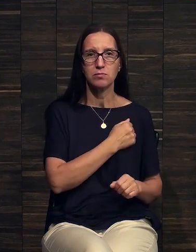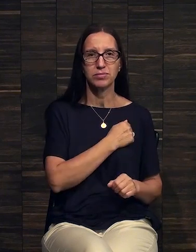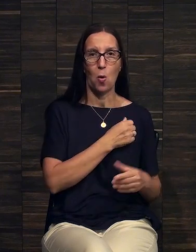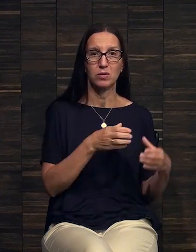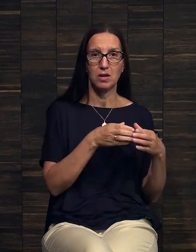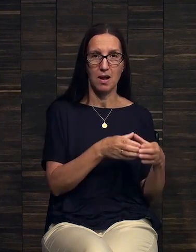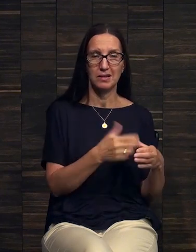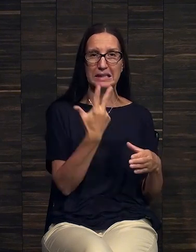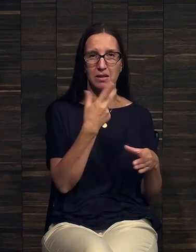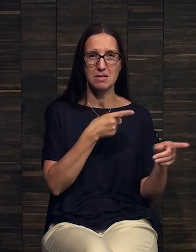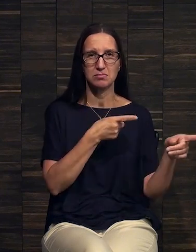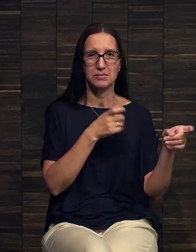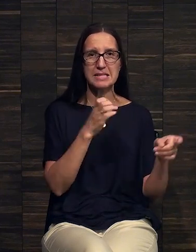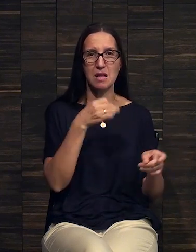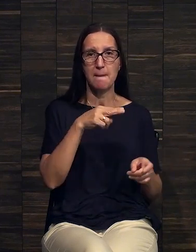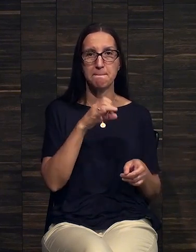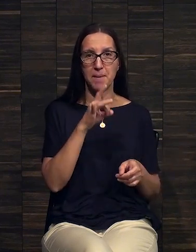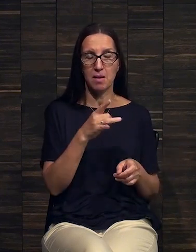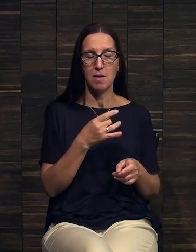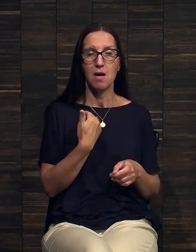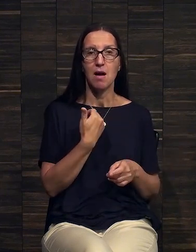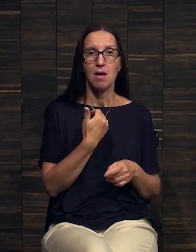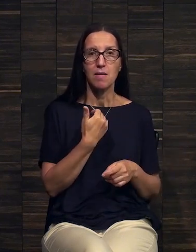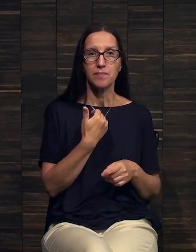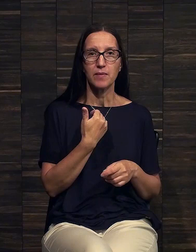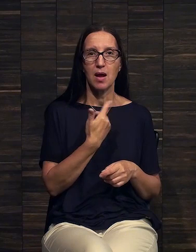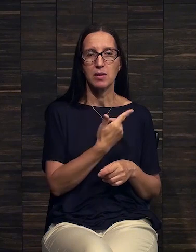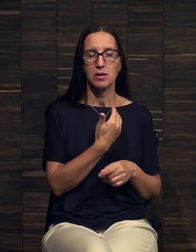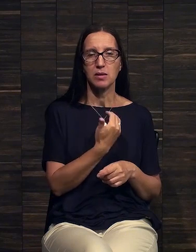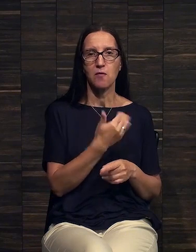And the three snipers,